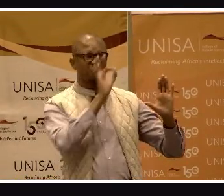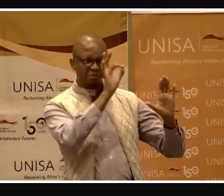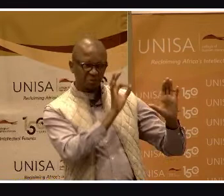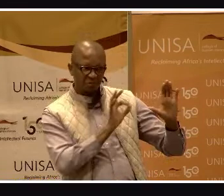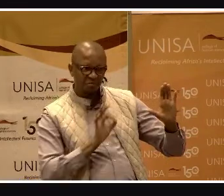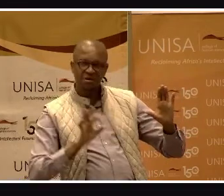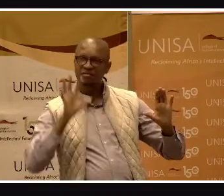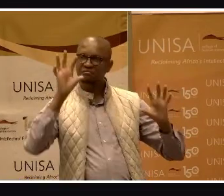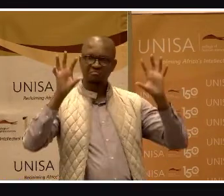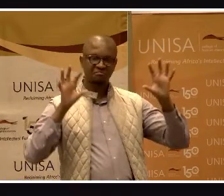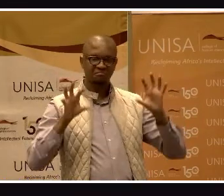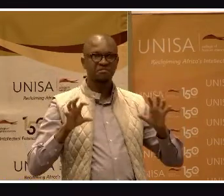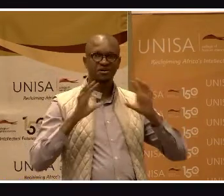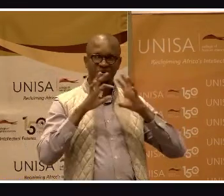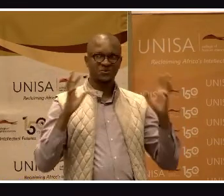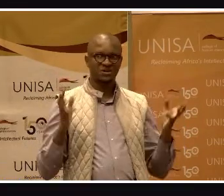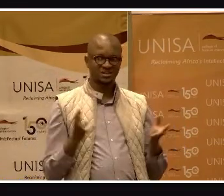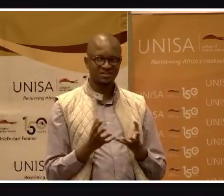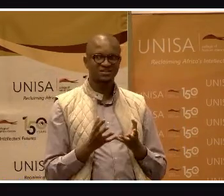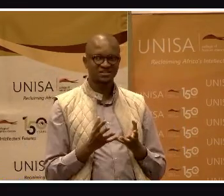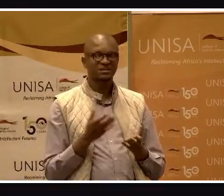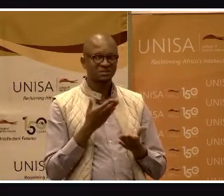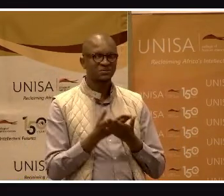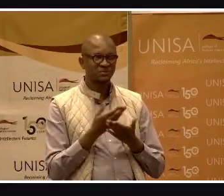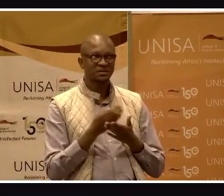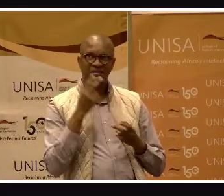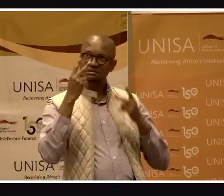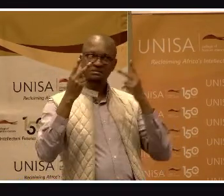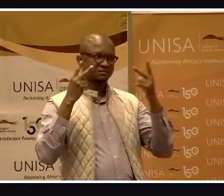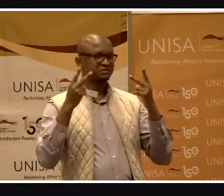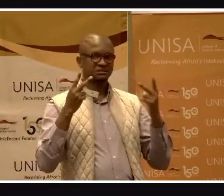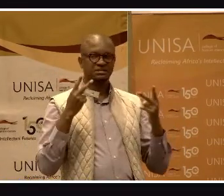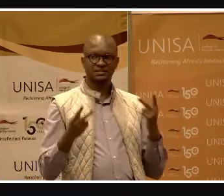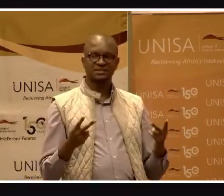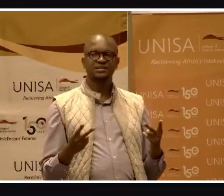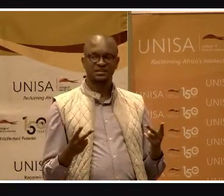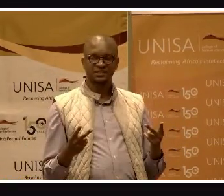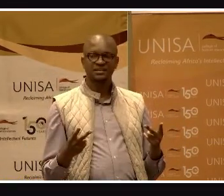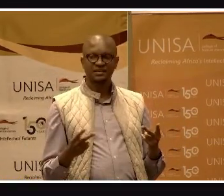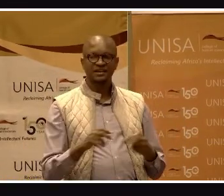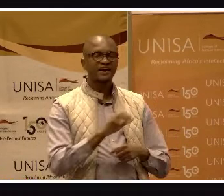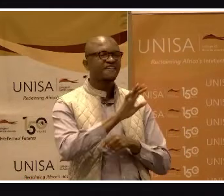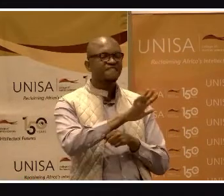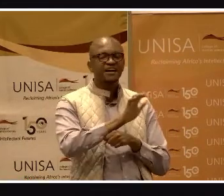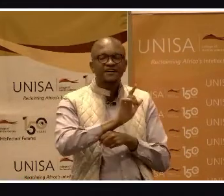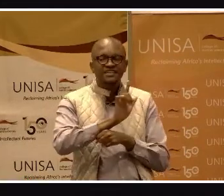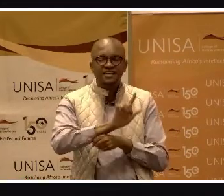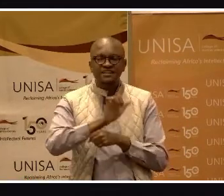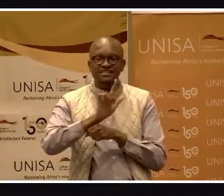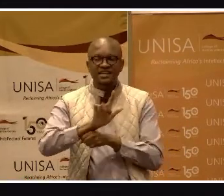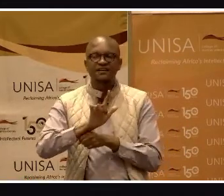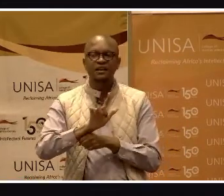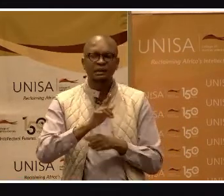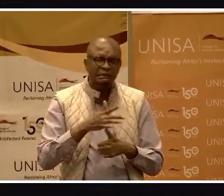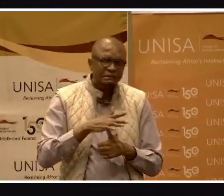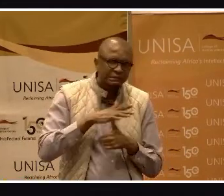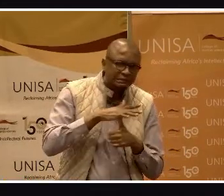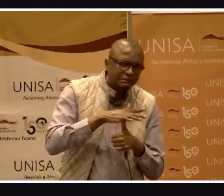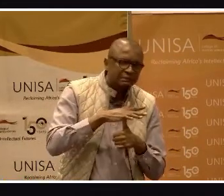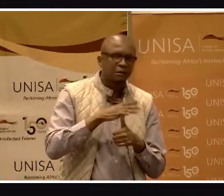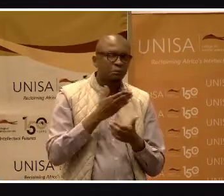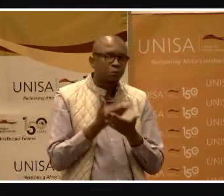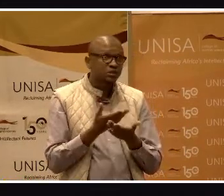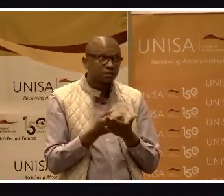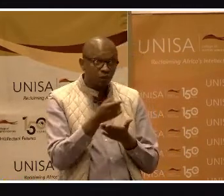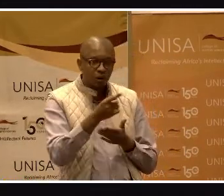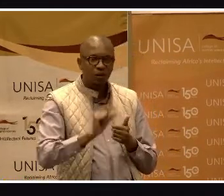world. And here we can see 577 critically endangered languages. Okay, all of